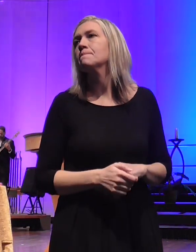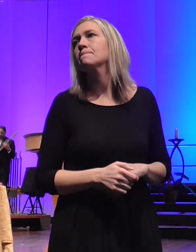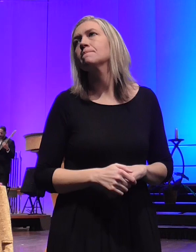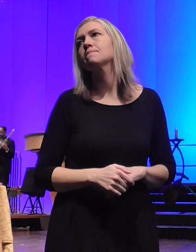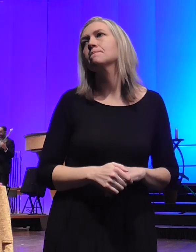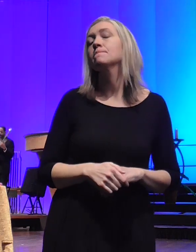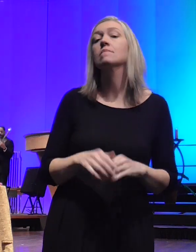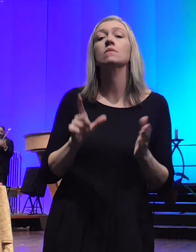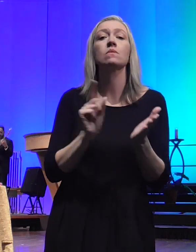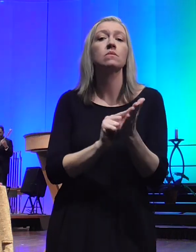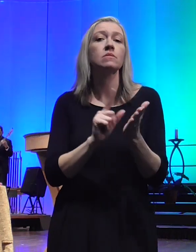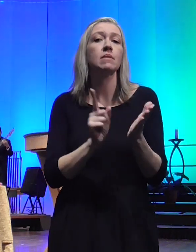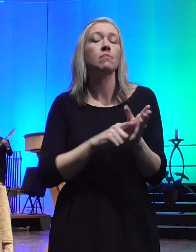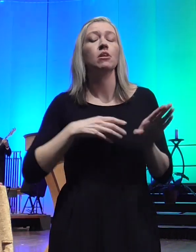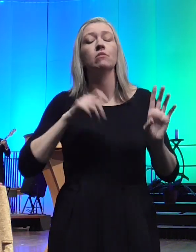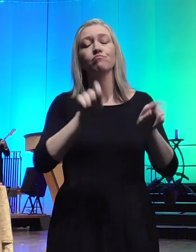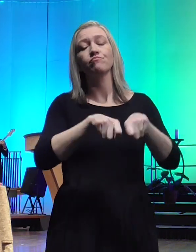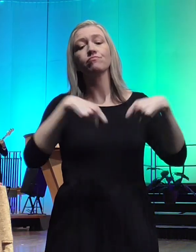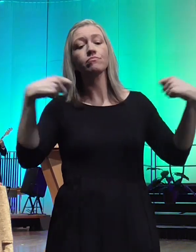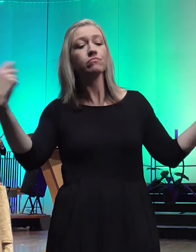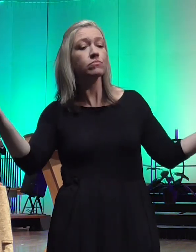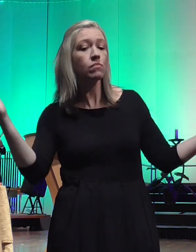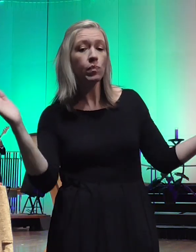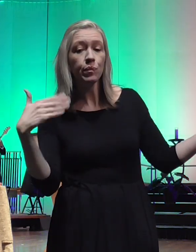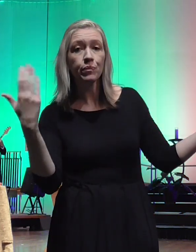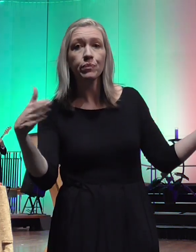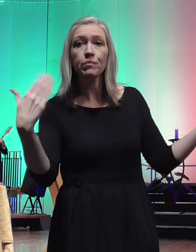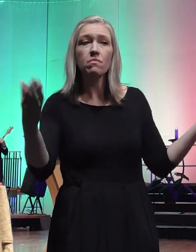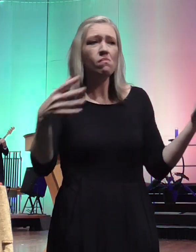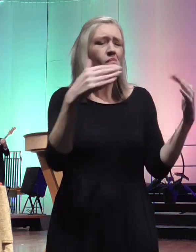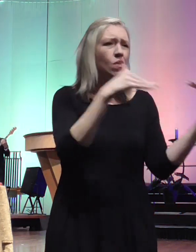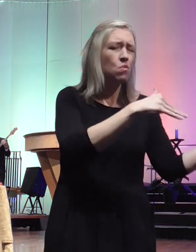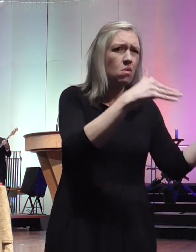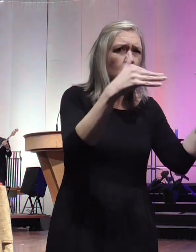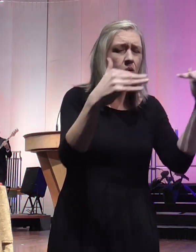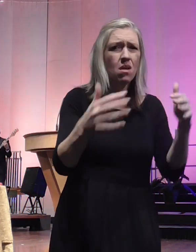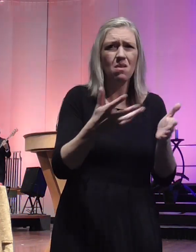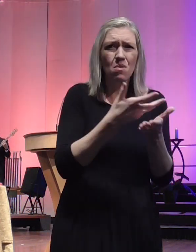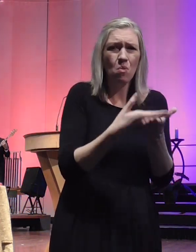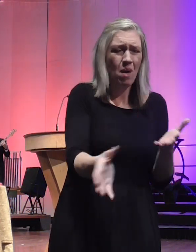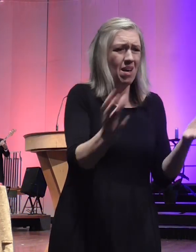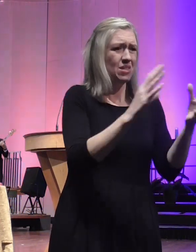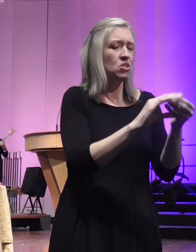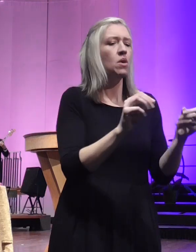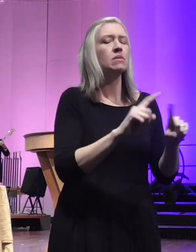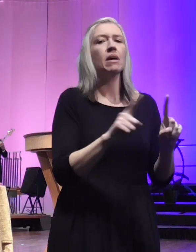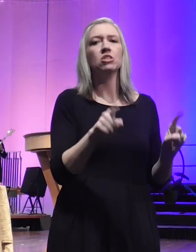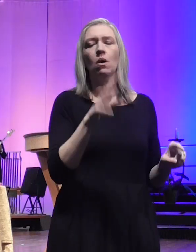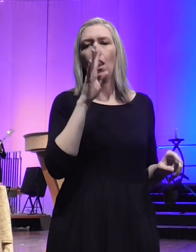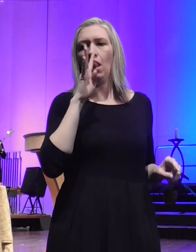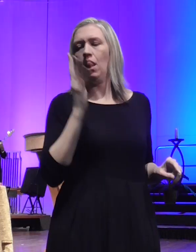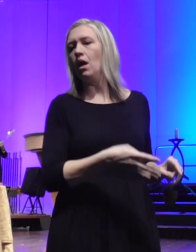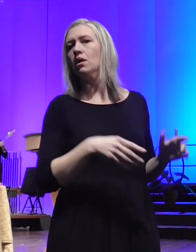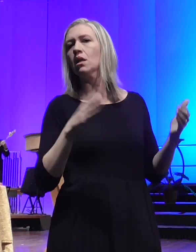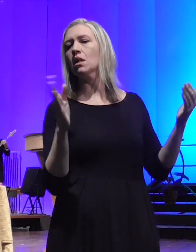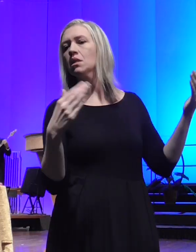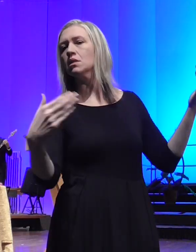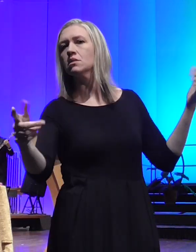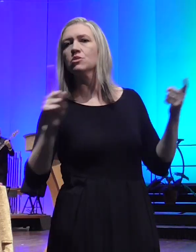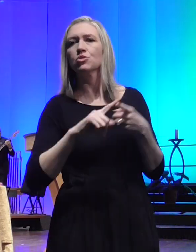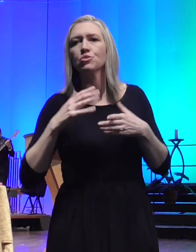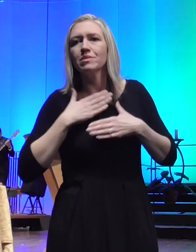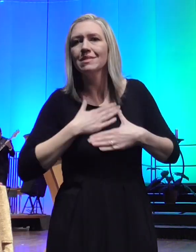In the paper today, tells of war and of waste, but you turn right over to the